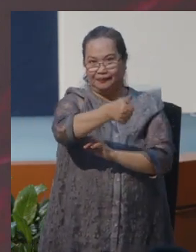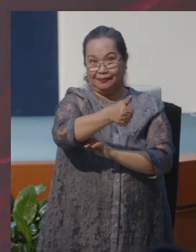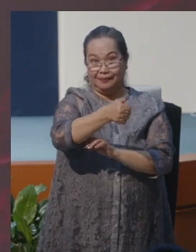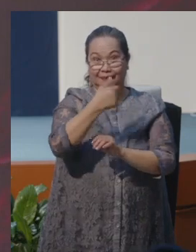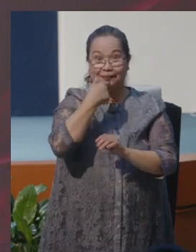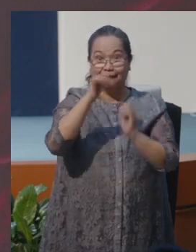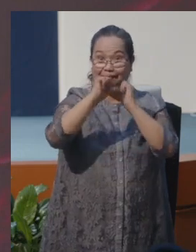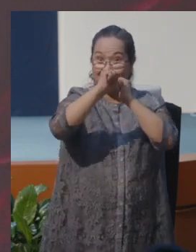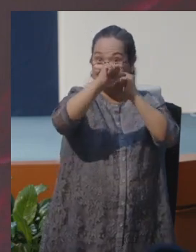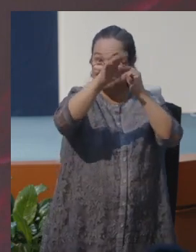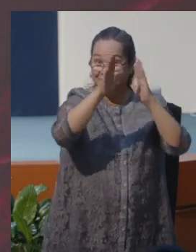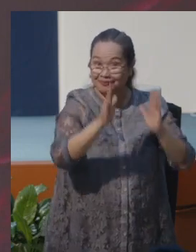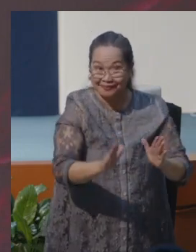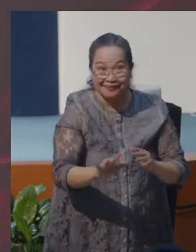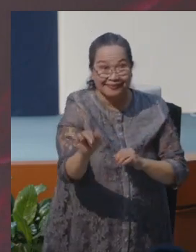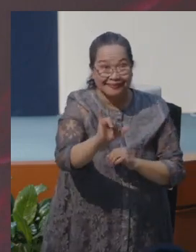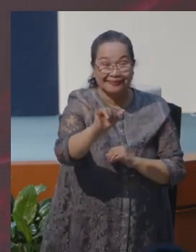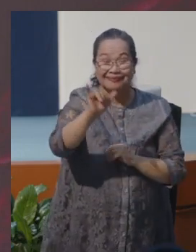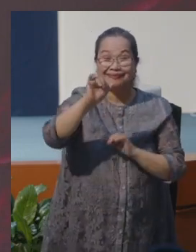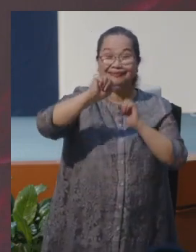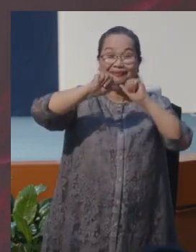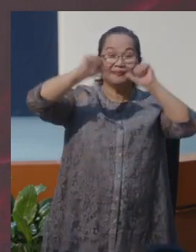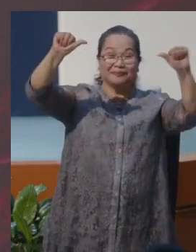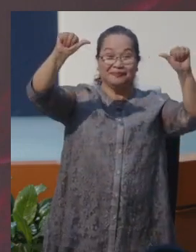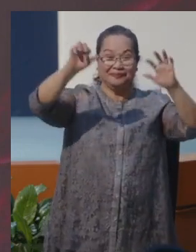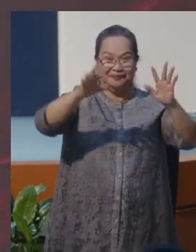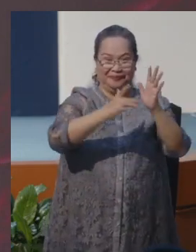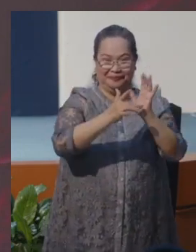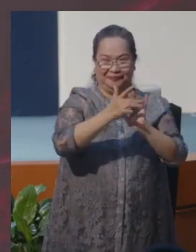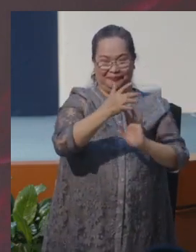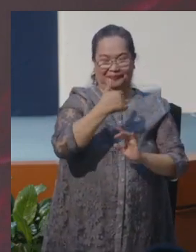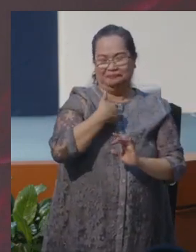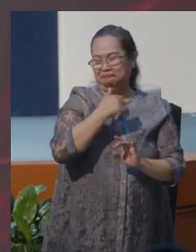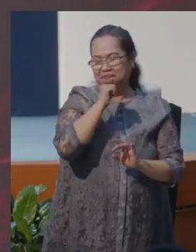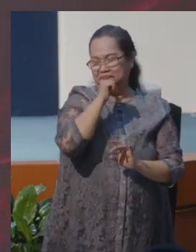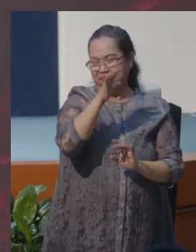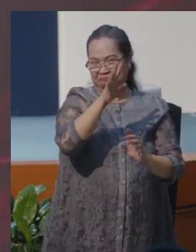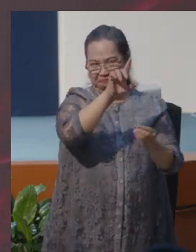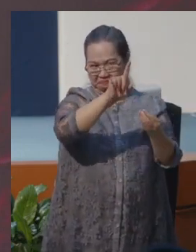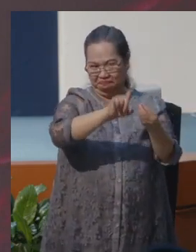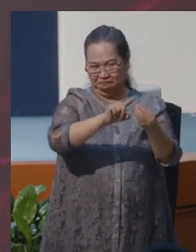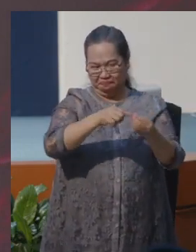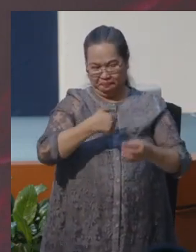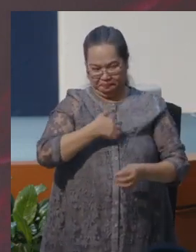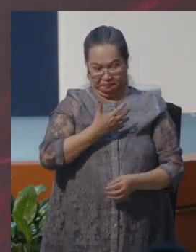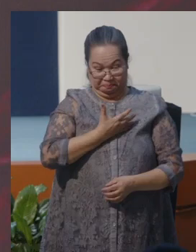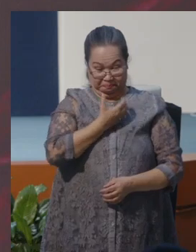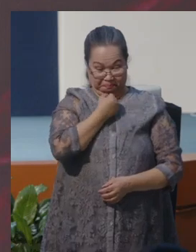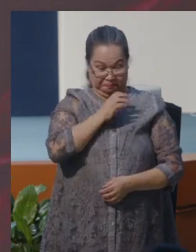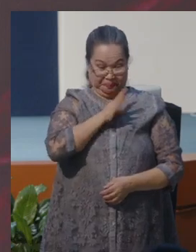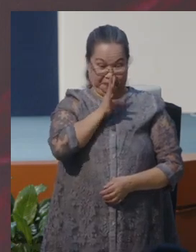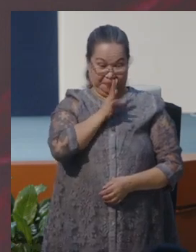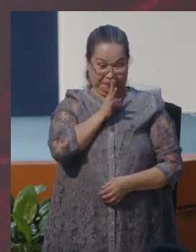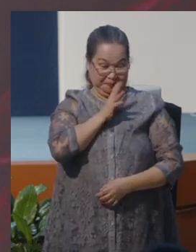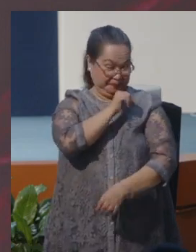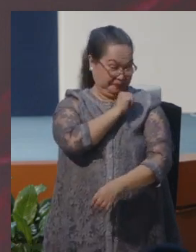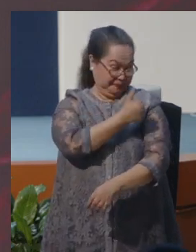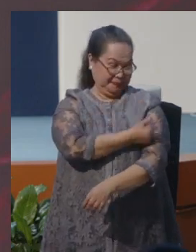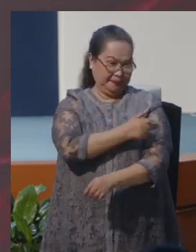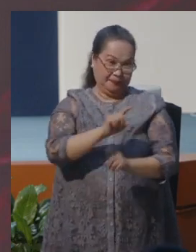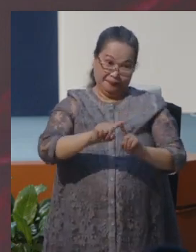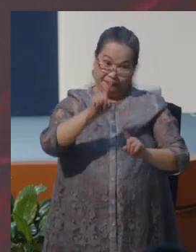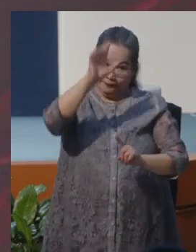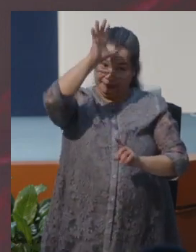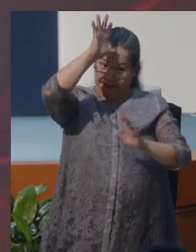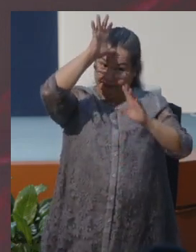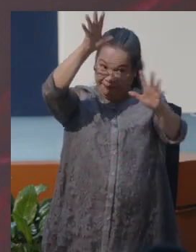Panginoon mismo. Jesus said, for I have not spoken on my own authority, but the Father who